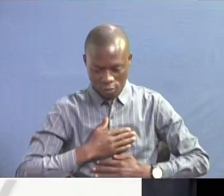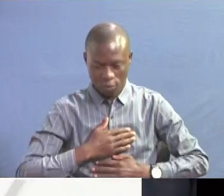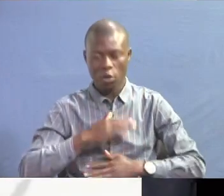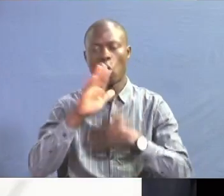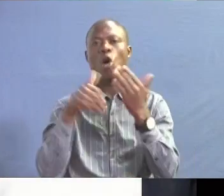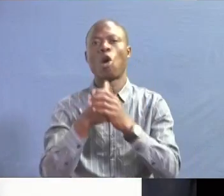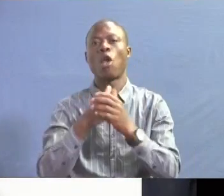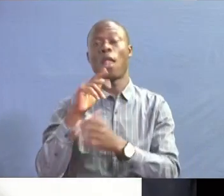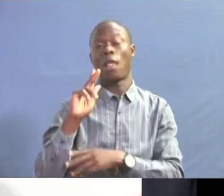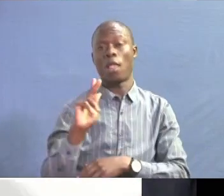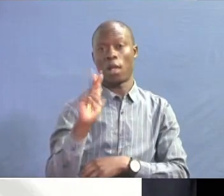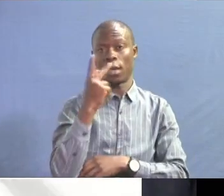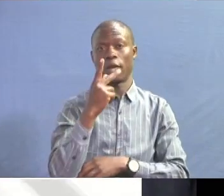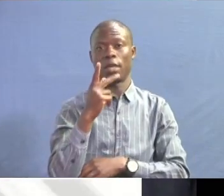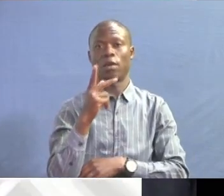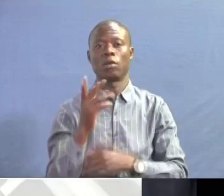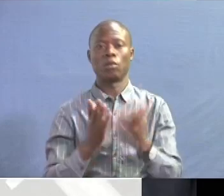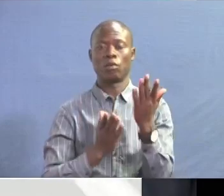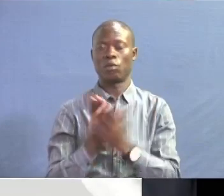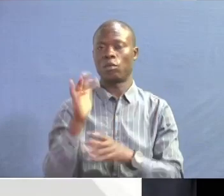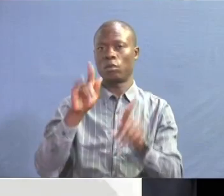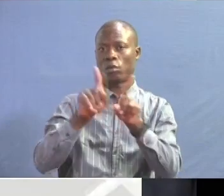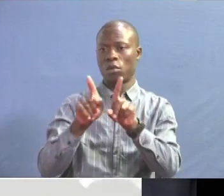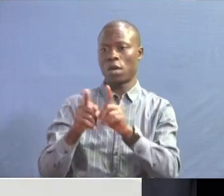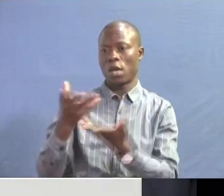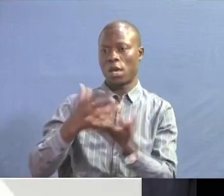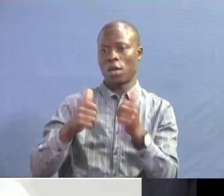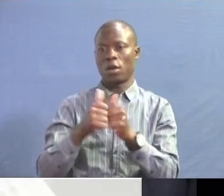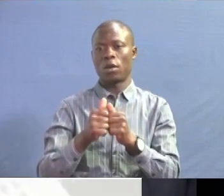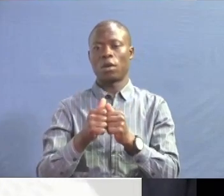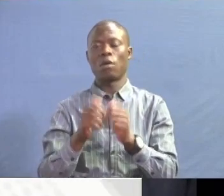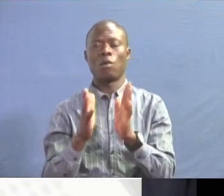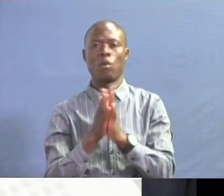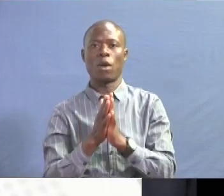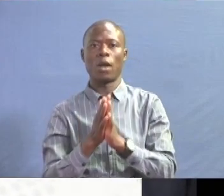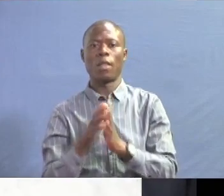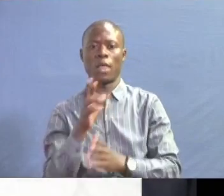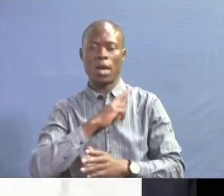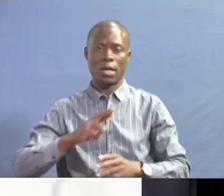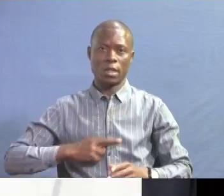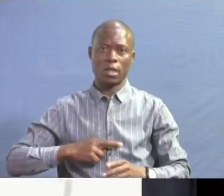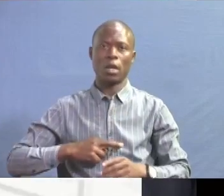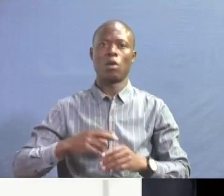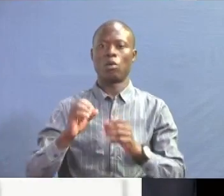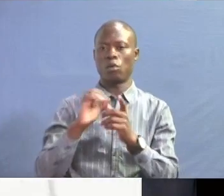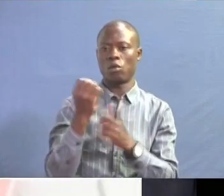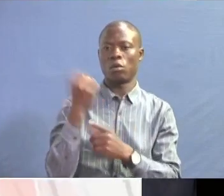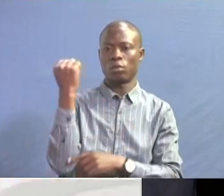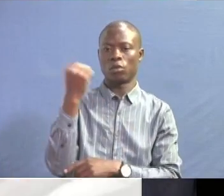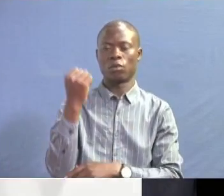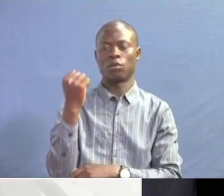Kenyans, regardless of ethnic, religious, or political backgrounds.